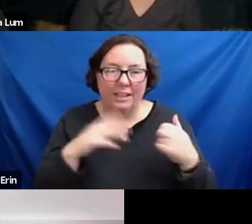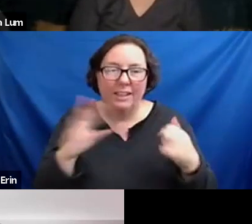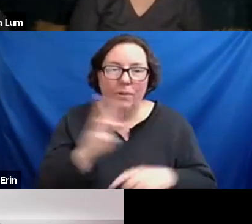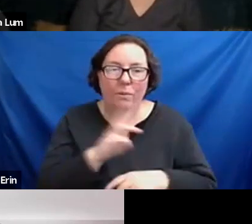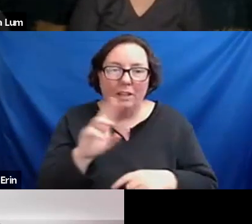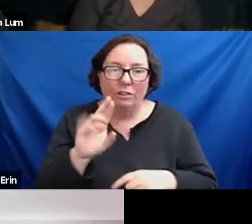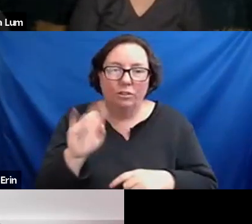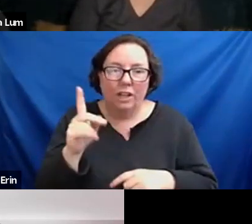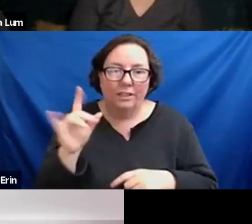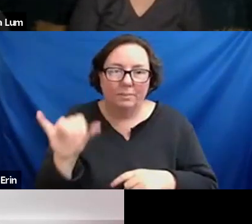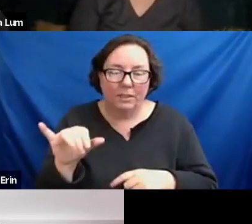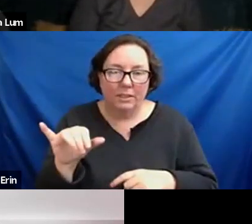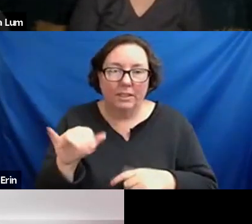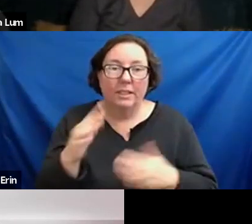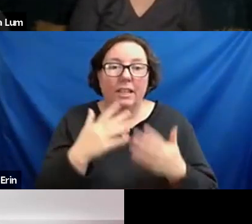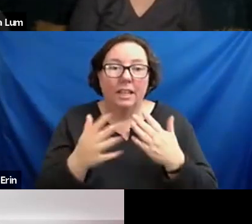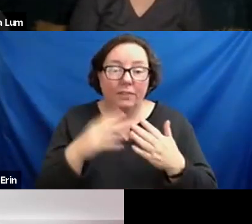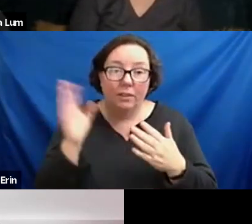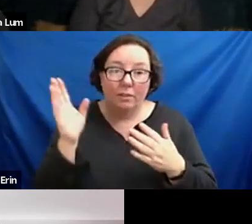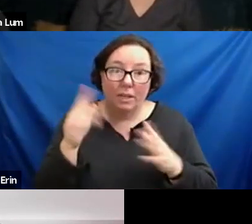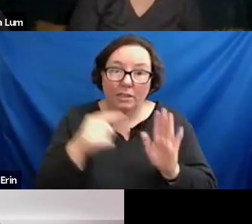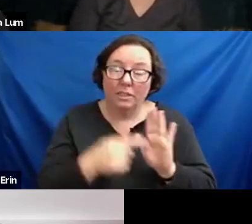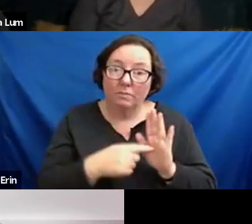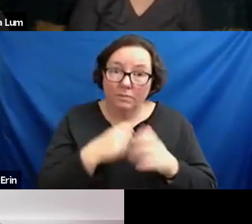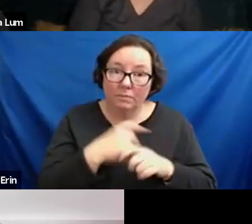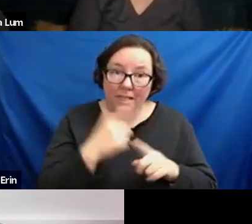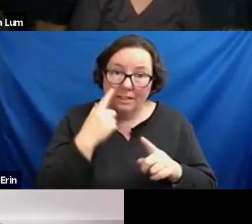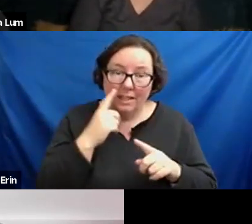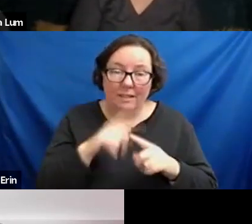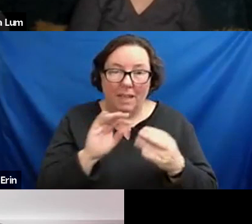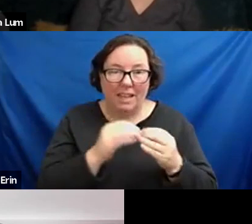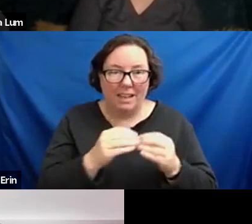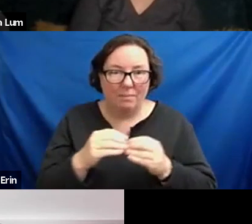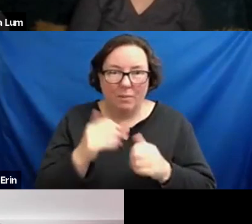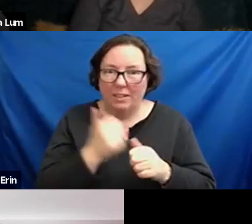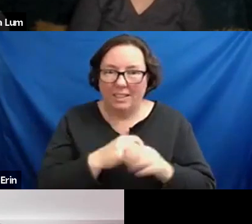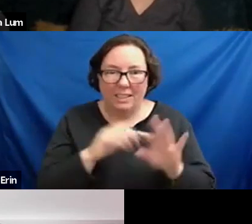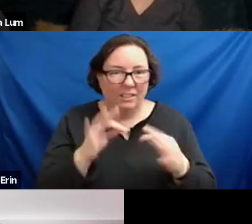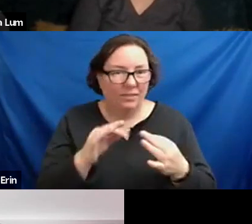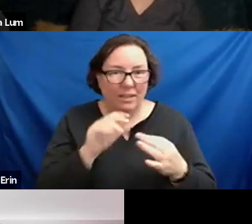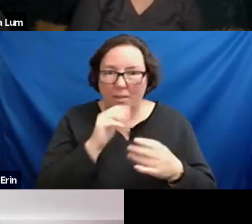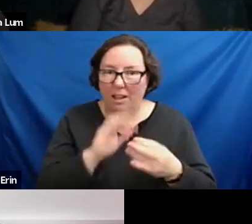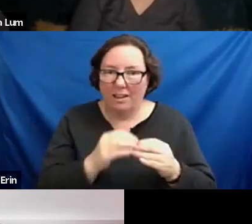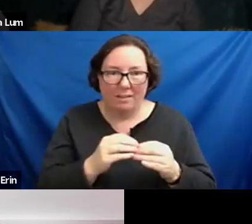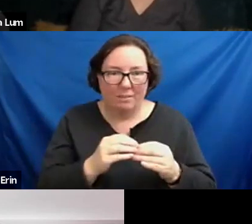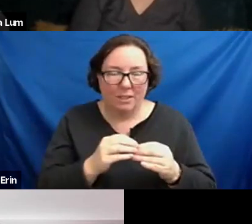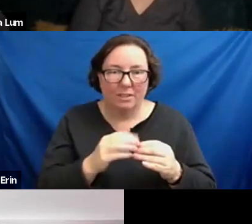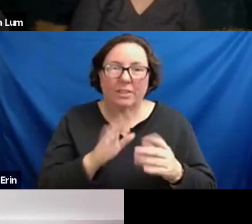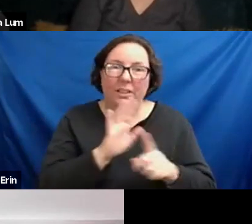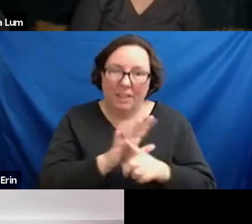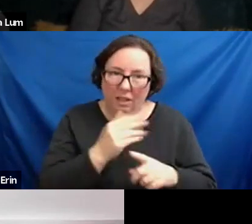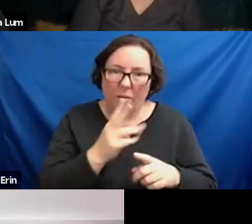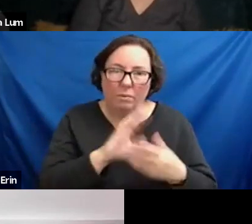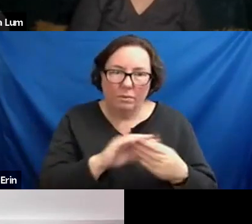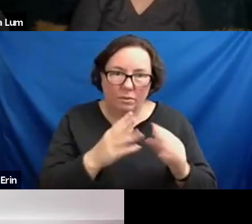Roxbury. Although the presentation may make sense number-wise, each family is not a code number and carries a story. So